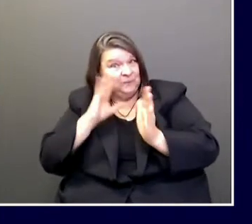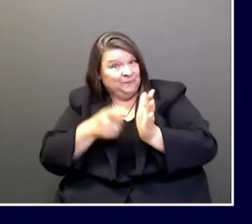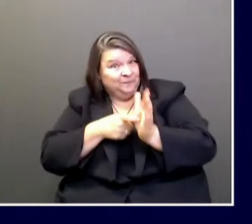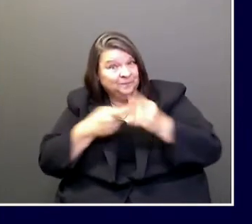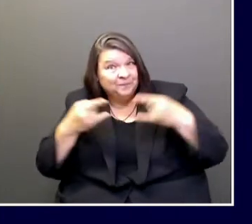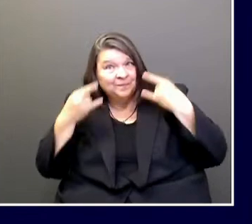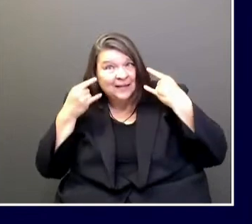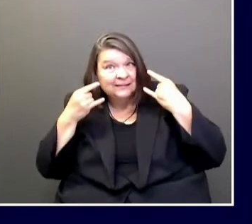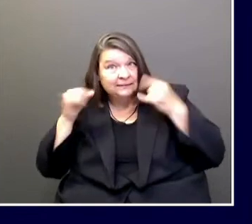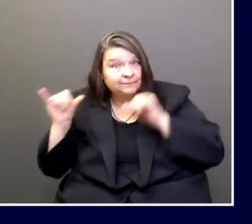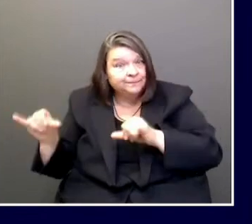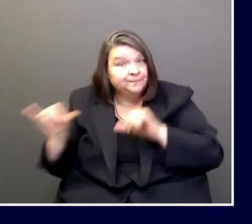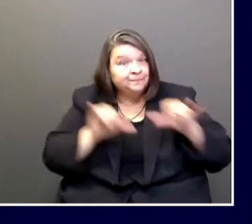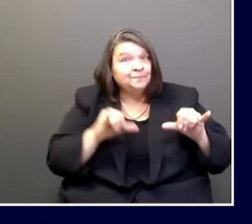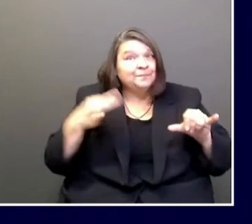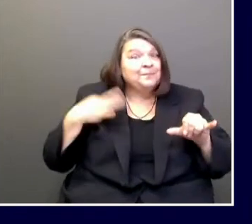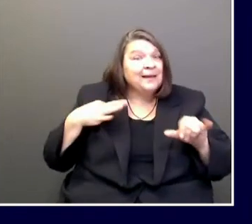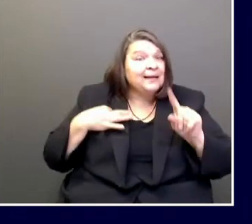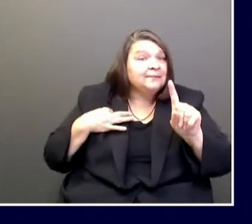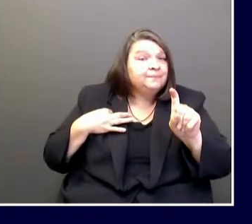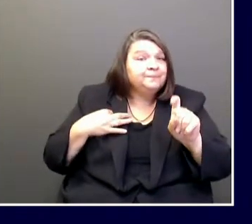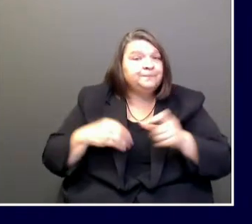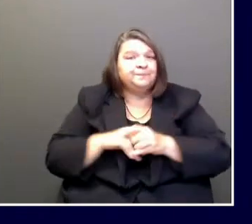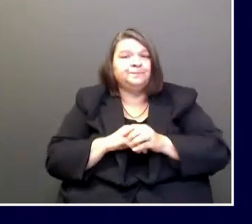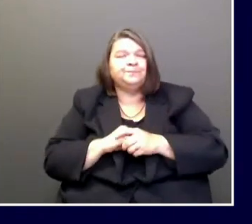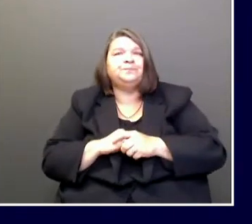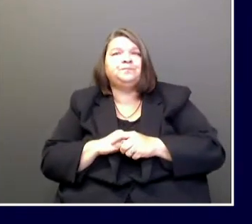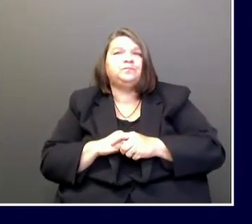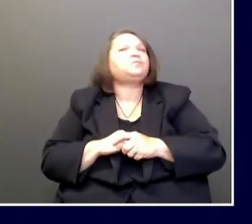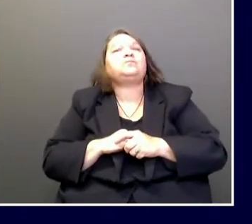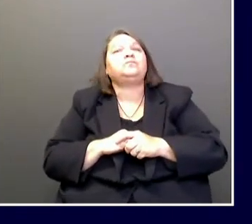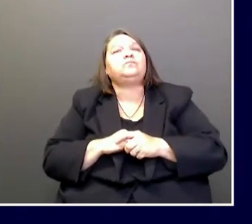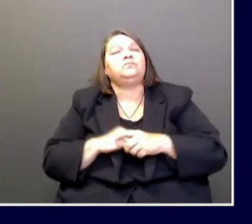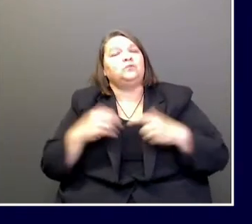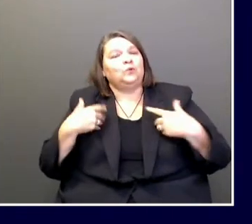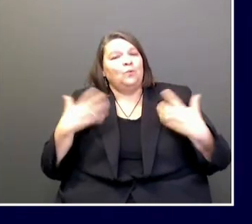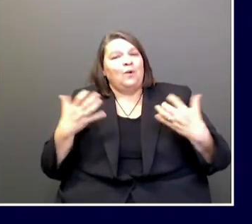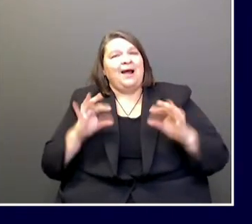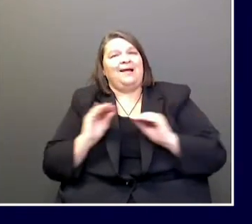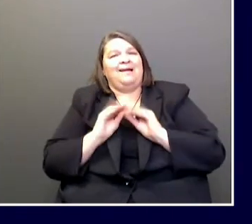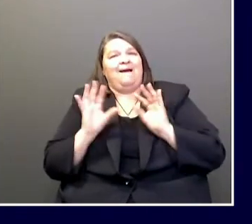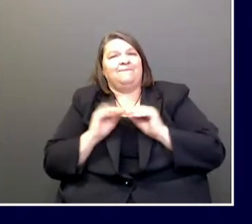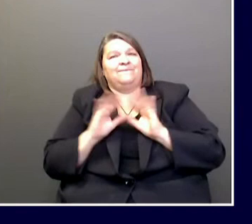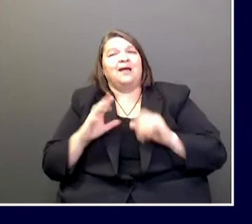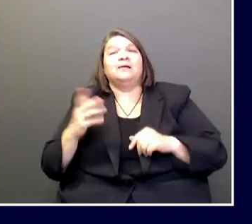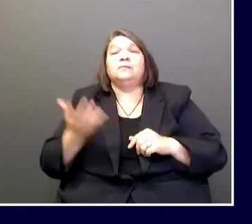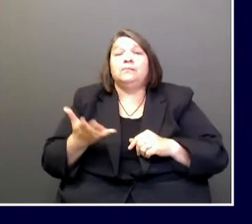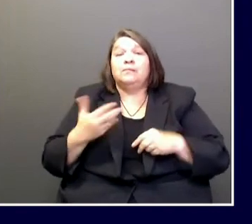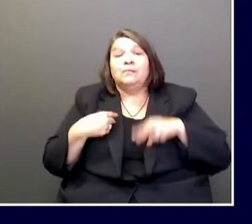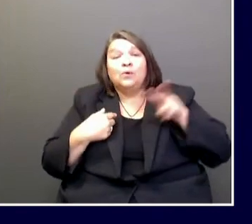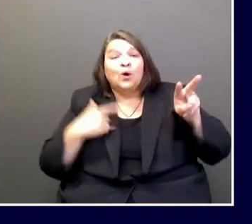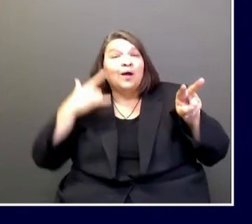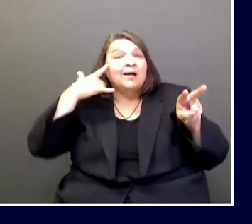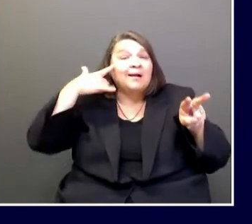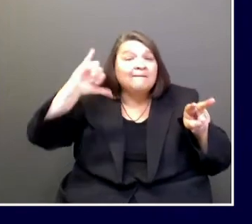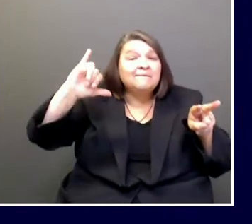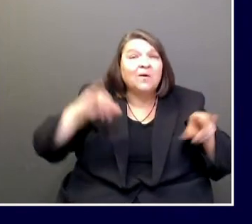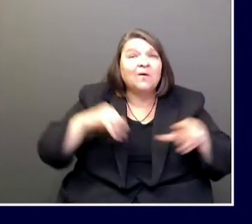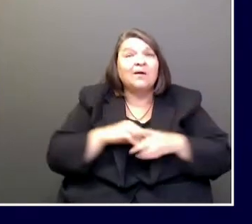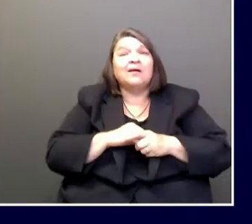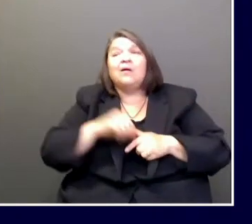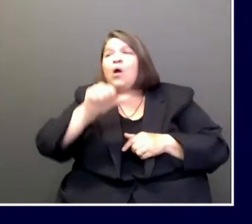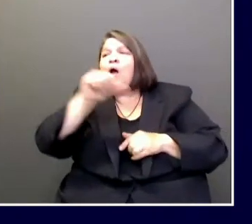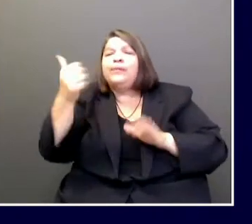So just to clarify, when we've looked at what states like California have done, it is a actual